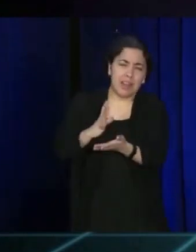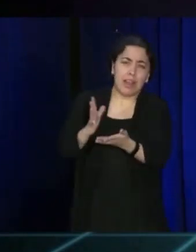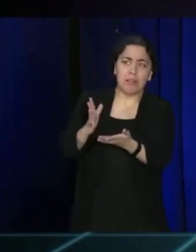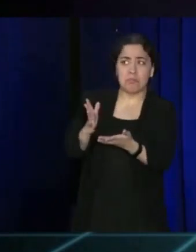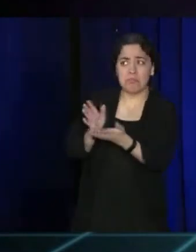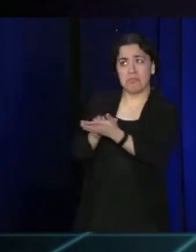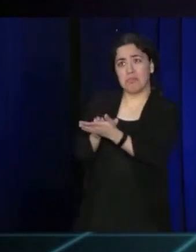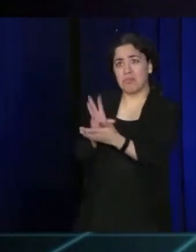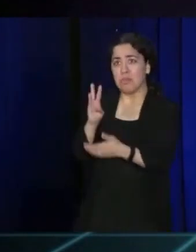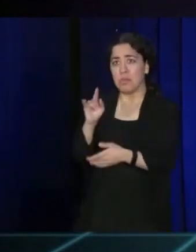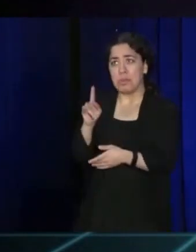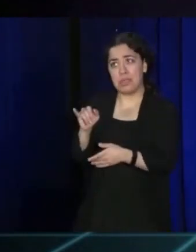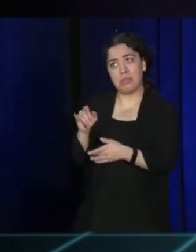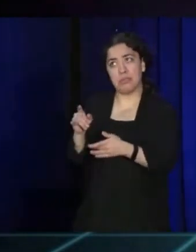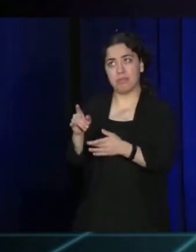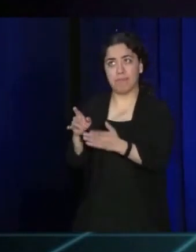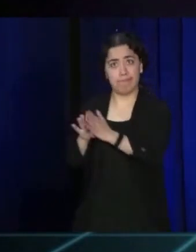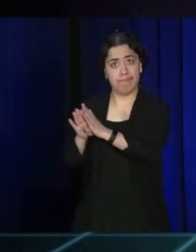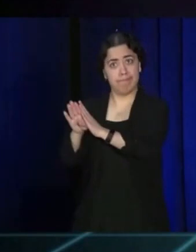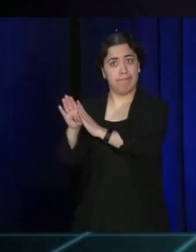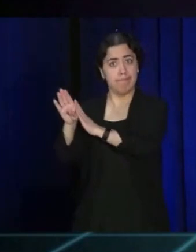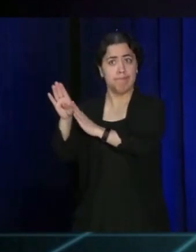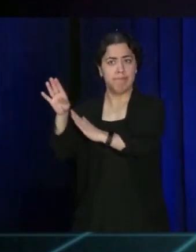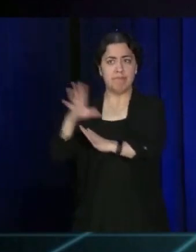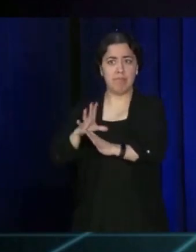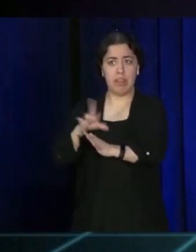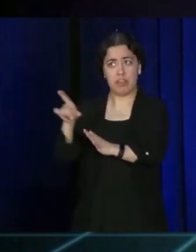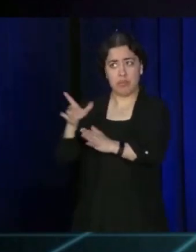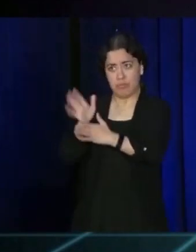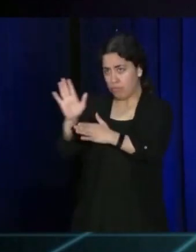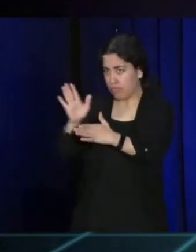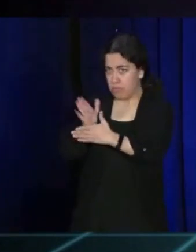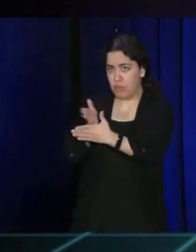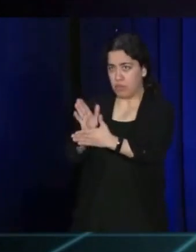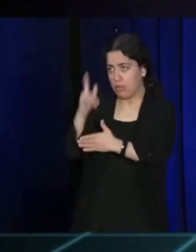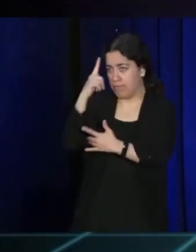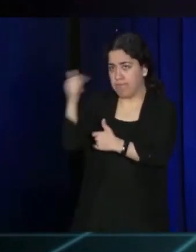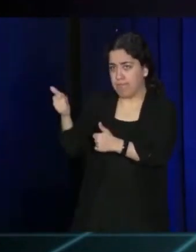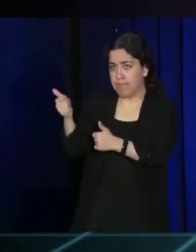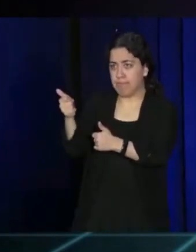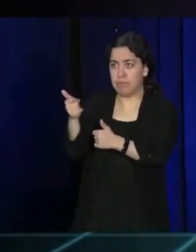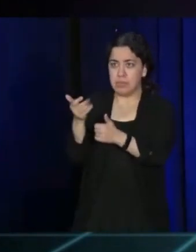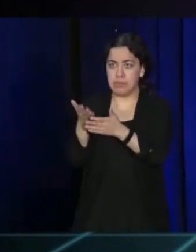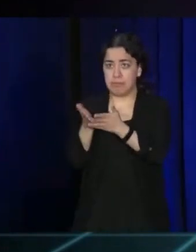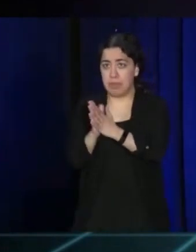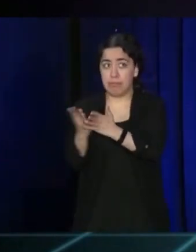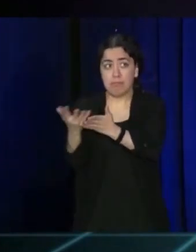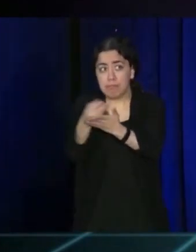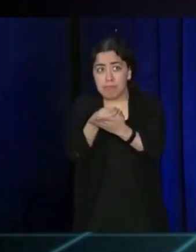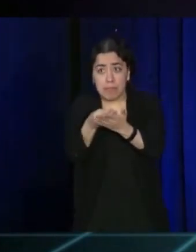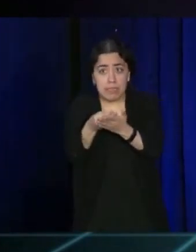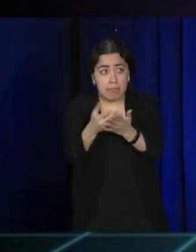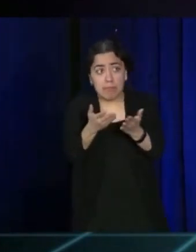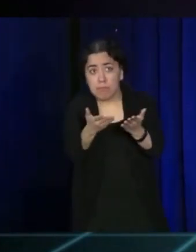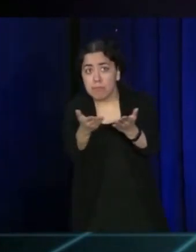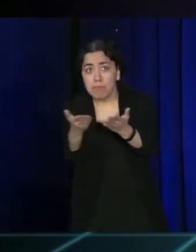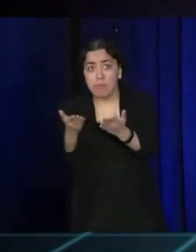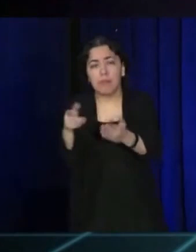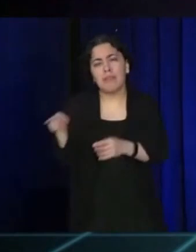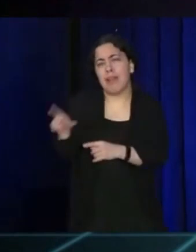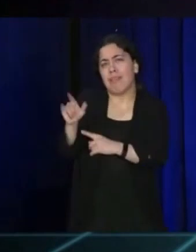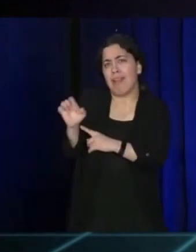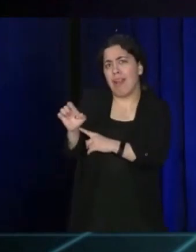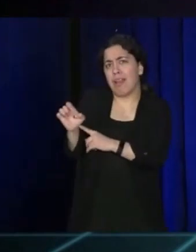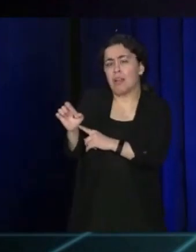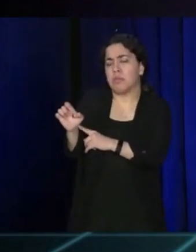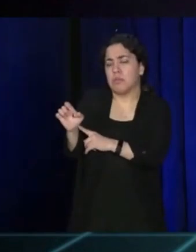what it is and everything. They're totally within their right to ask for money. That is not the lie, but there is a lie